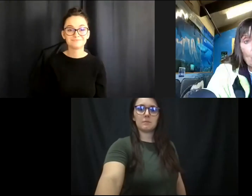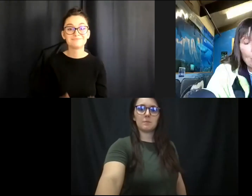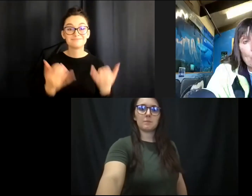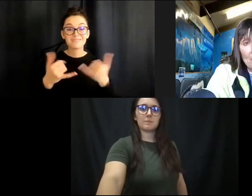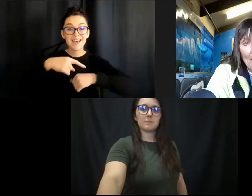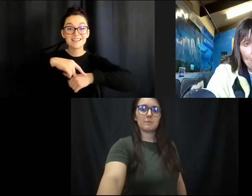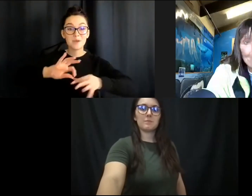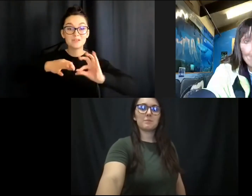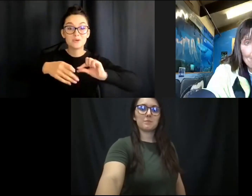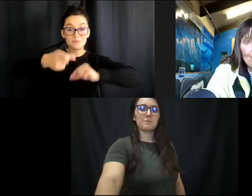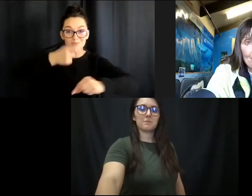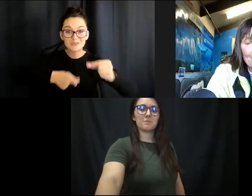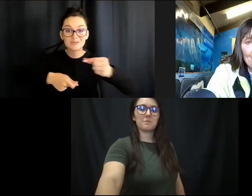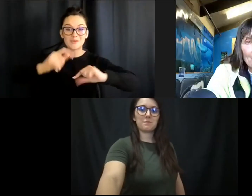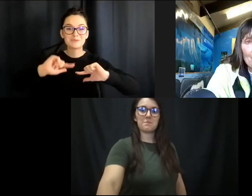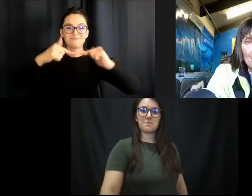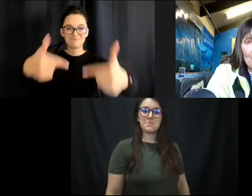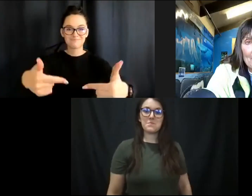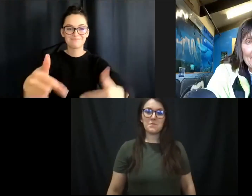So, which is sad. Right.